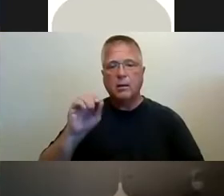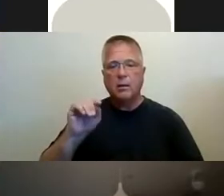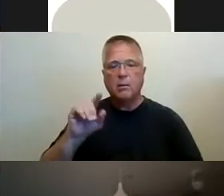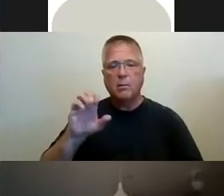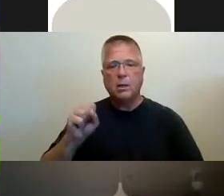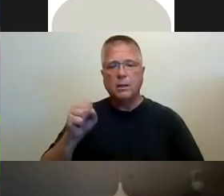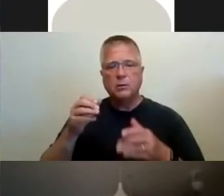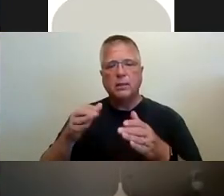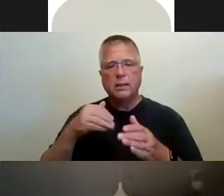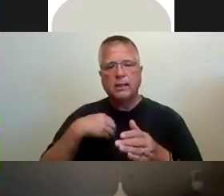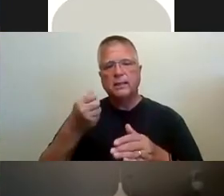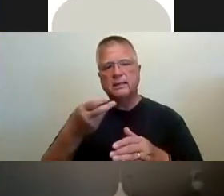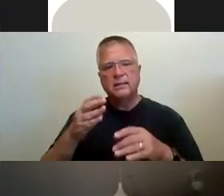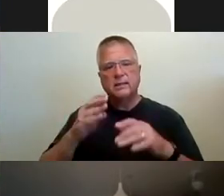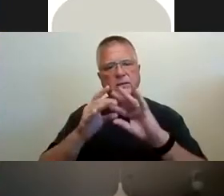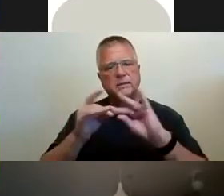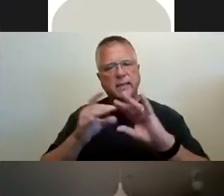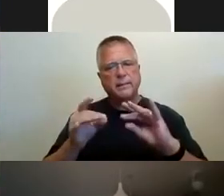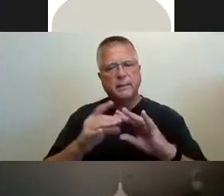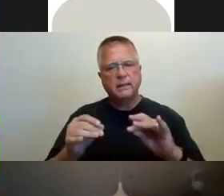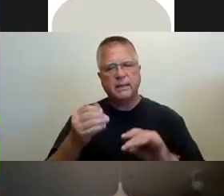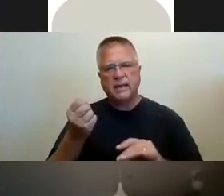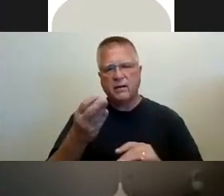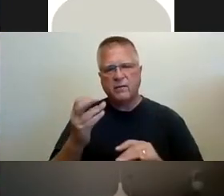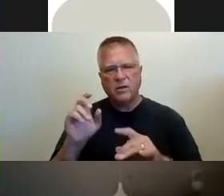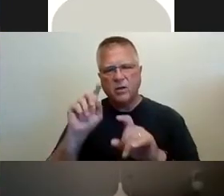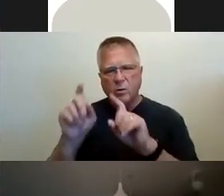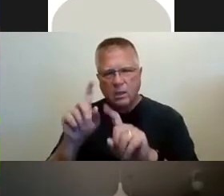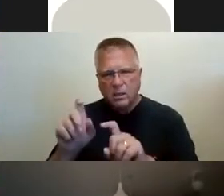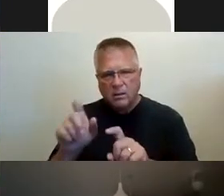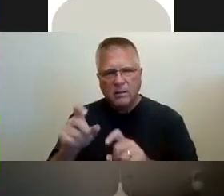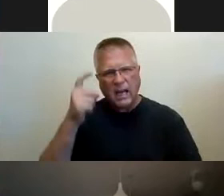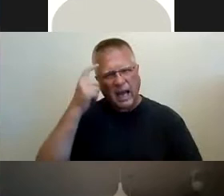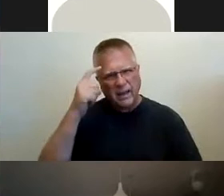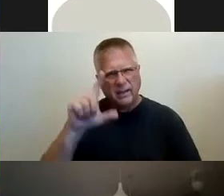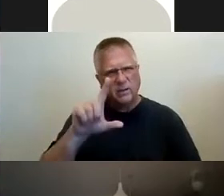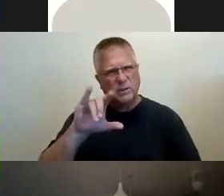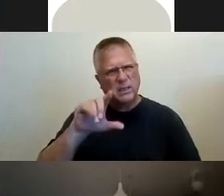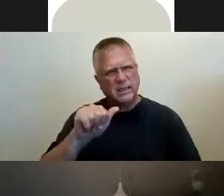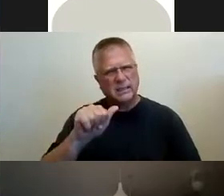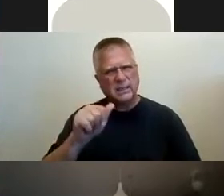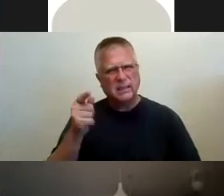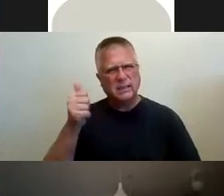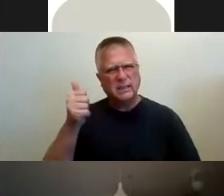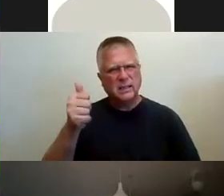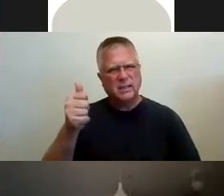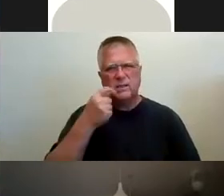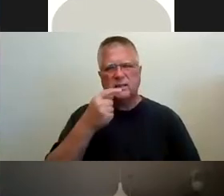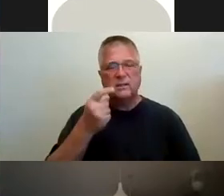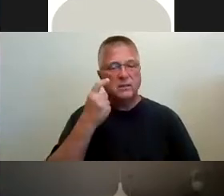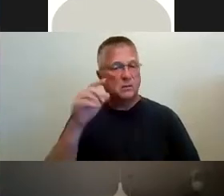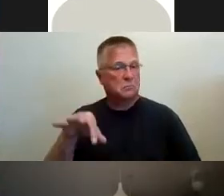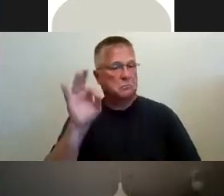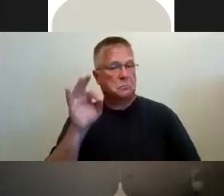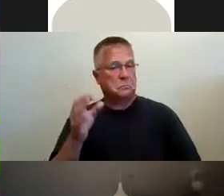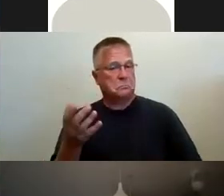several statements that I wanted to make, and I just have a few questions. But again, I think it was Lisa had said that she just